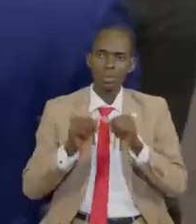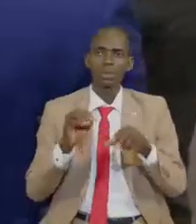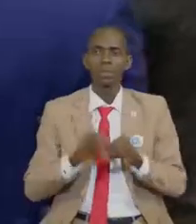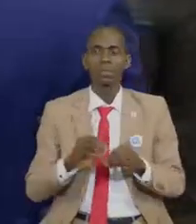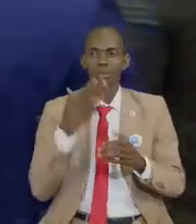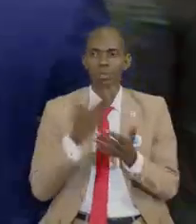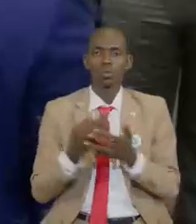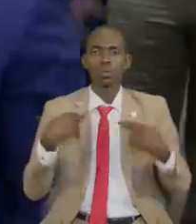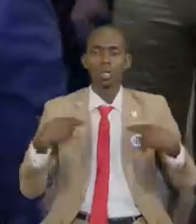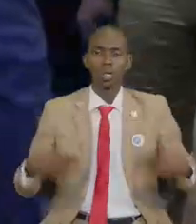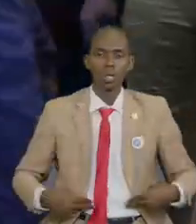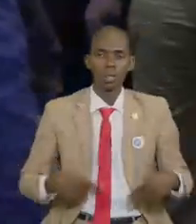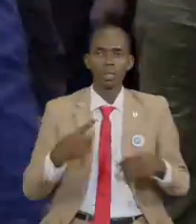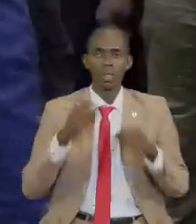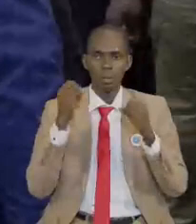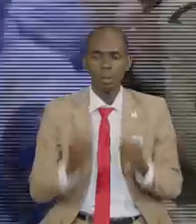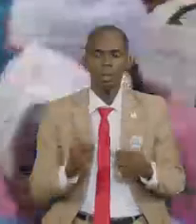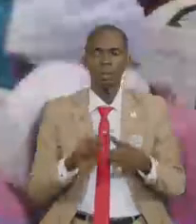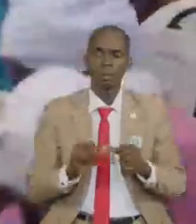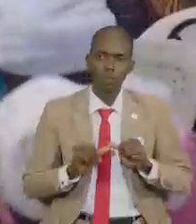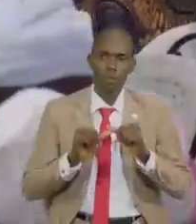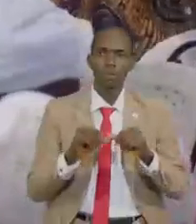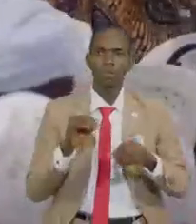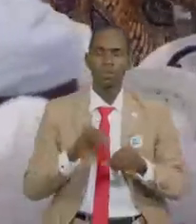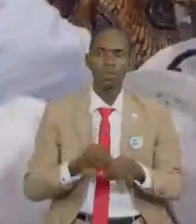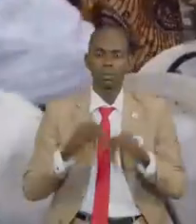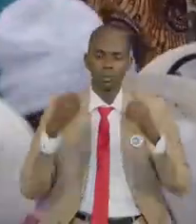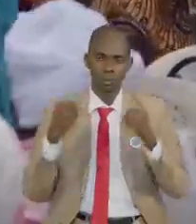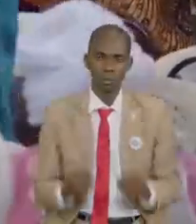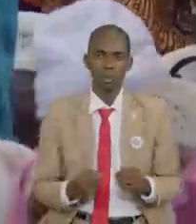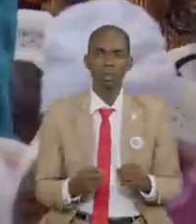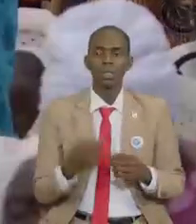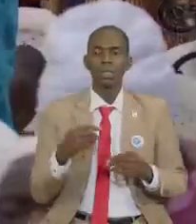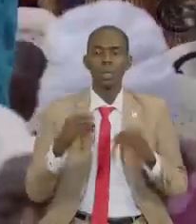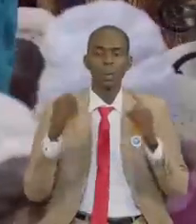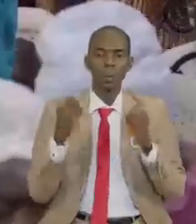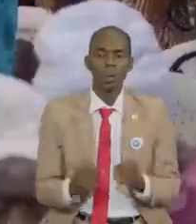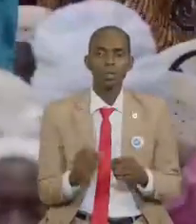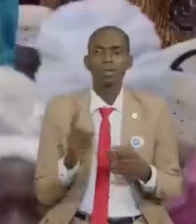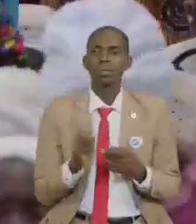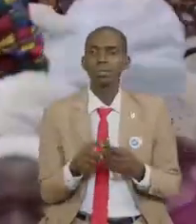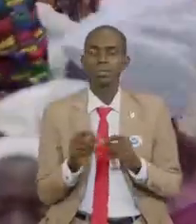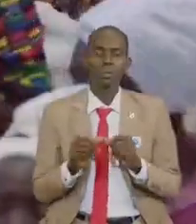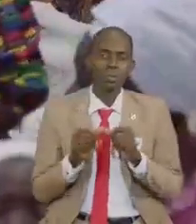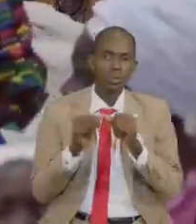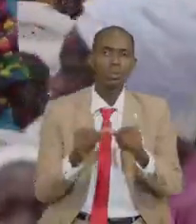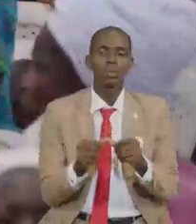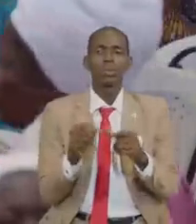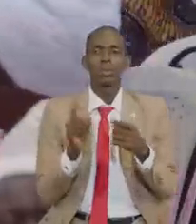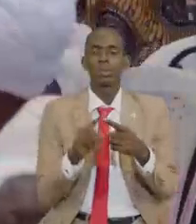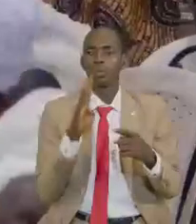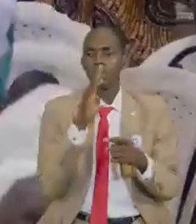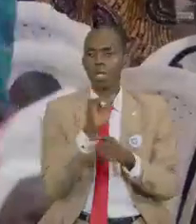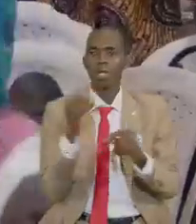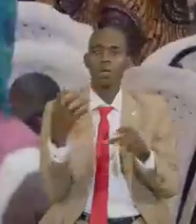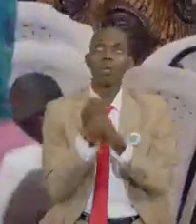the power to remain strong, the power to remain a winner in life,